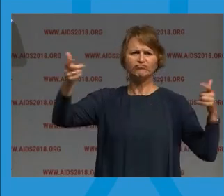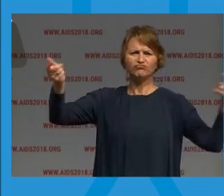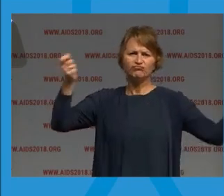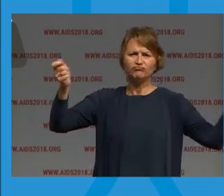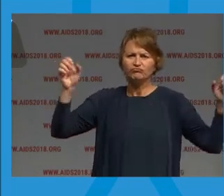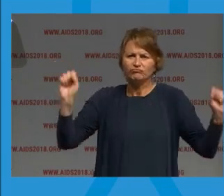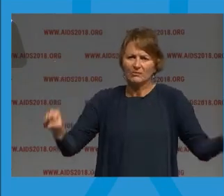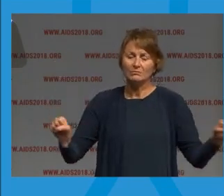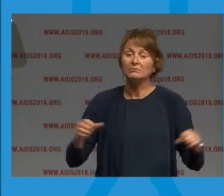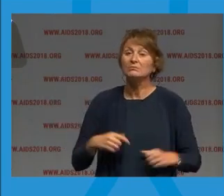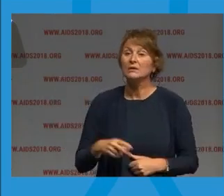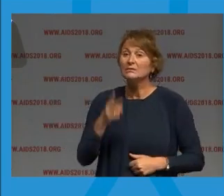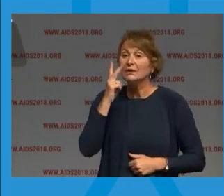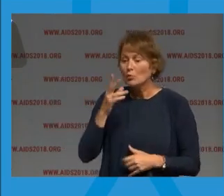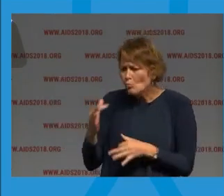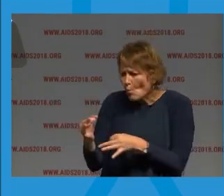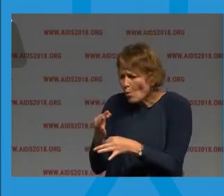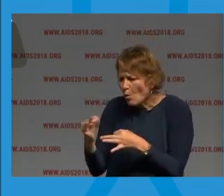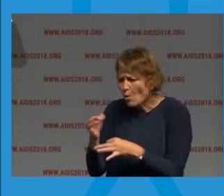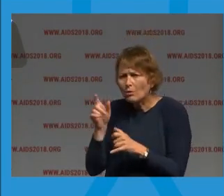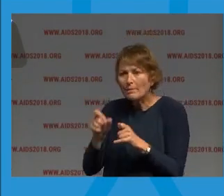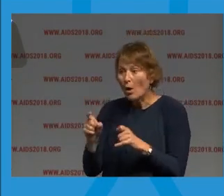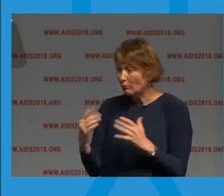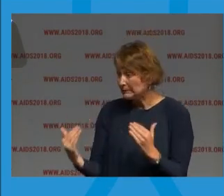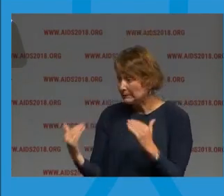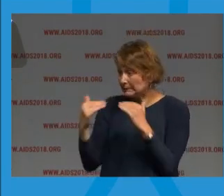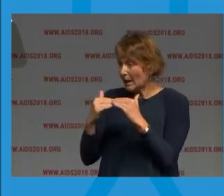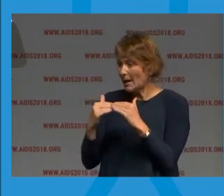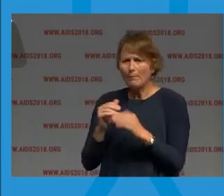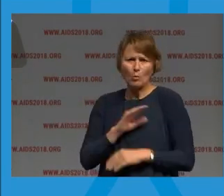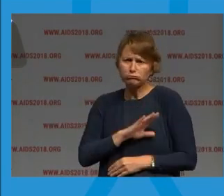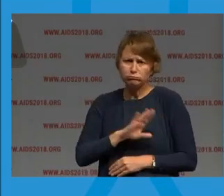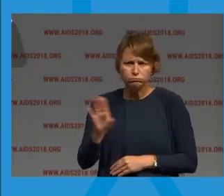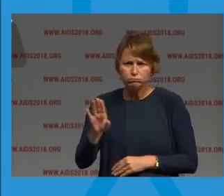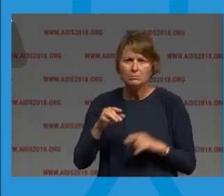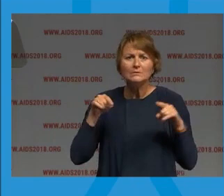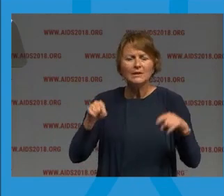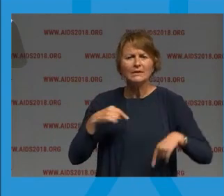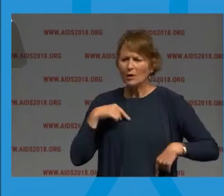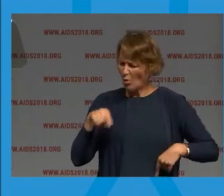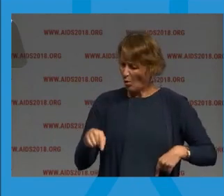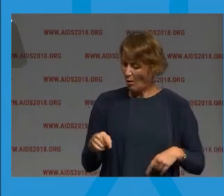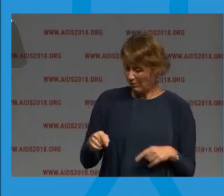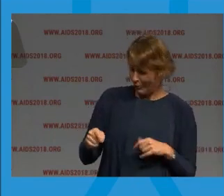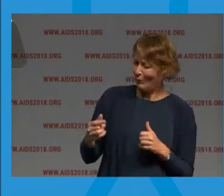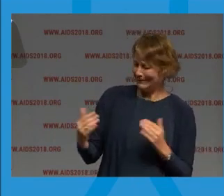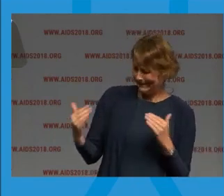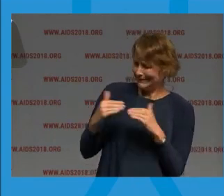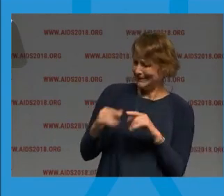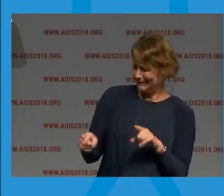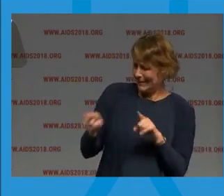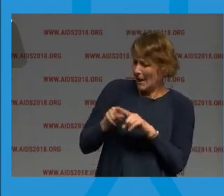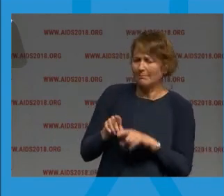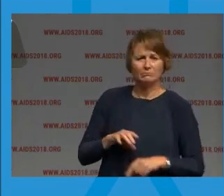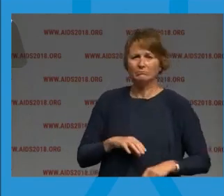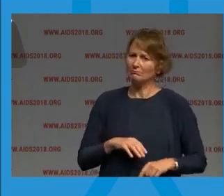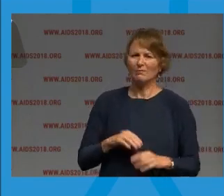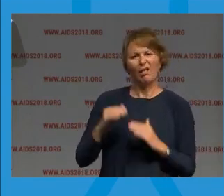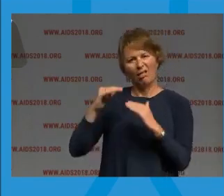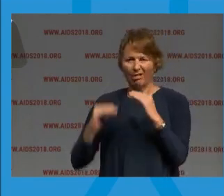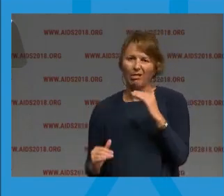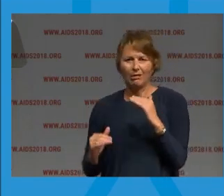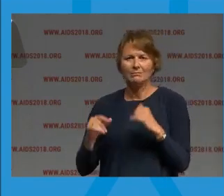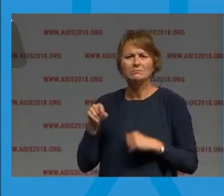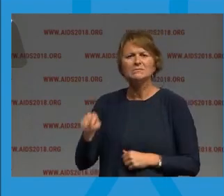They didn't see local people they met as their equals. They didn't even recognize them as full human beings. They saw them